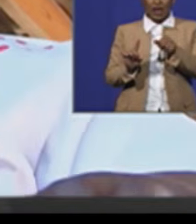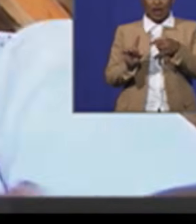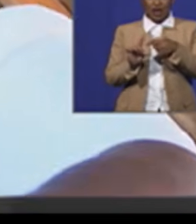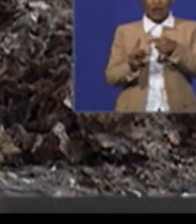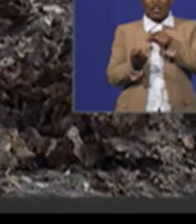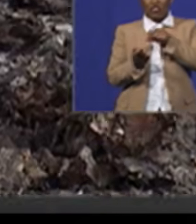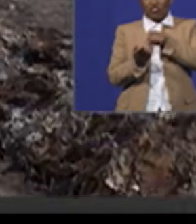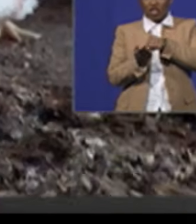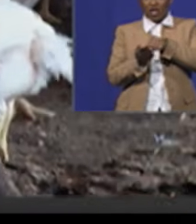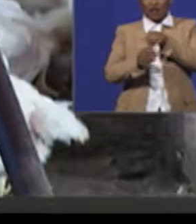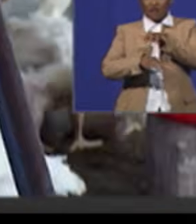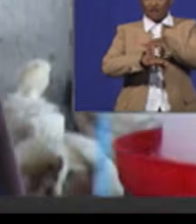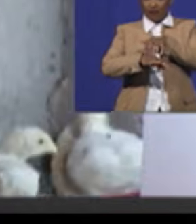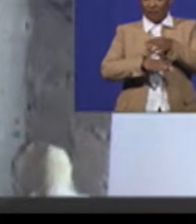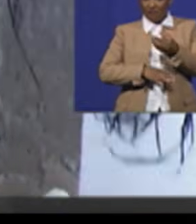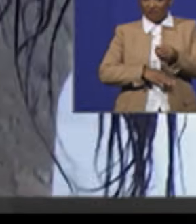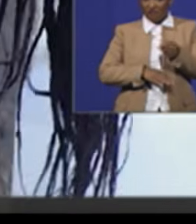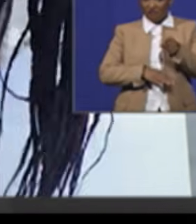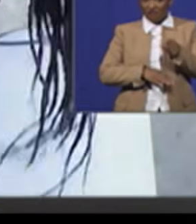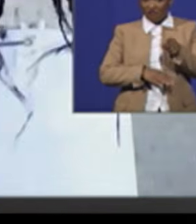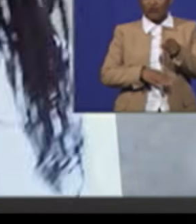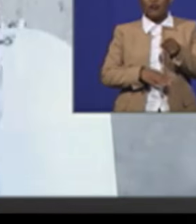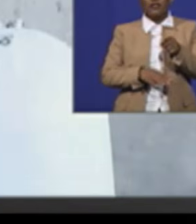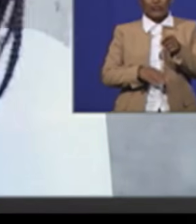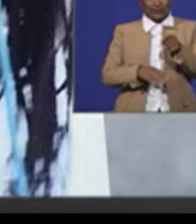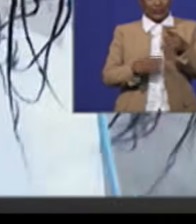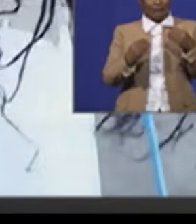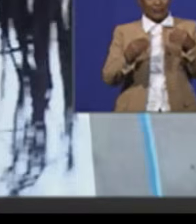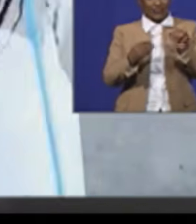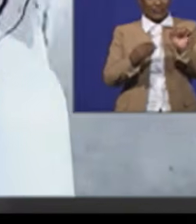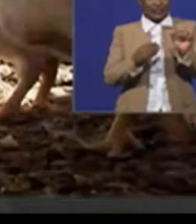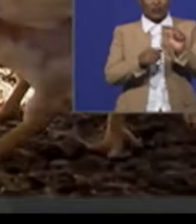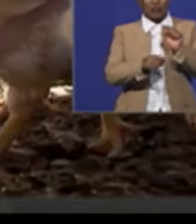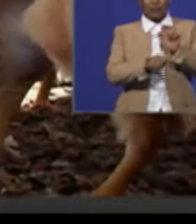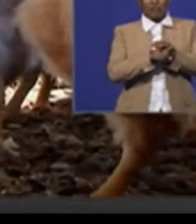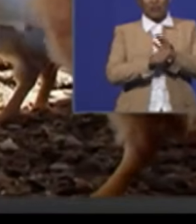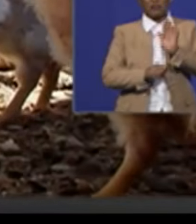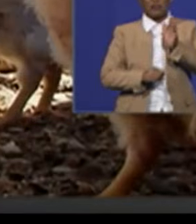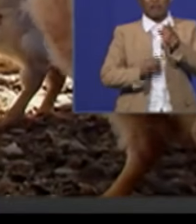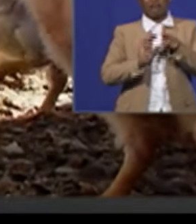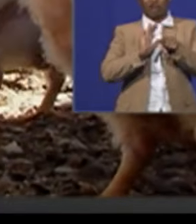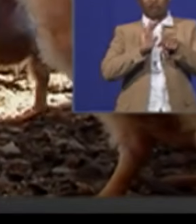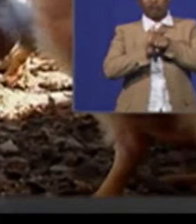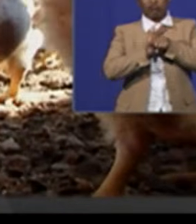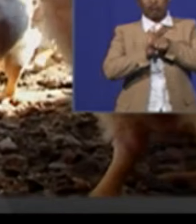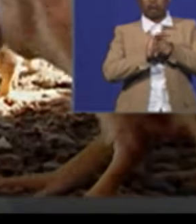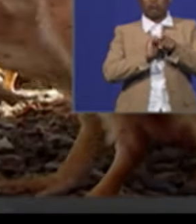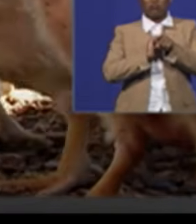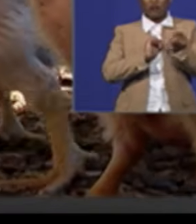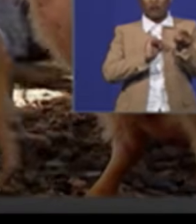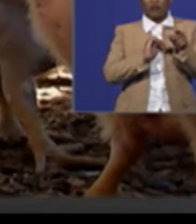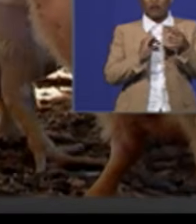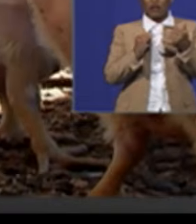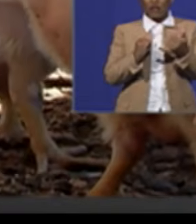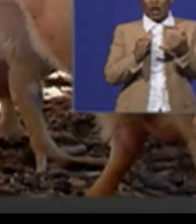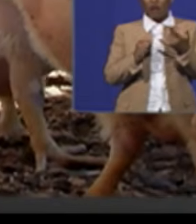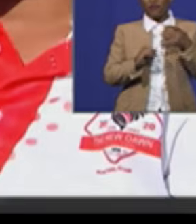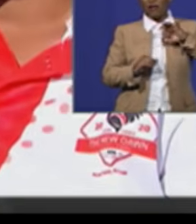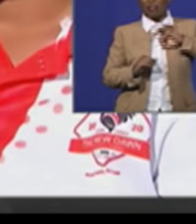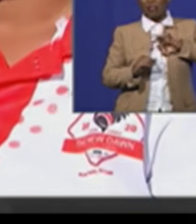maemo ano a tlile go ama kgwebo ya gagwe mo go maswe, mme a re se tlile go baka gore le dipoelo di